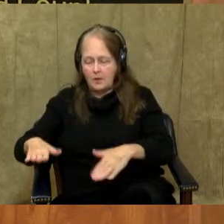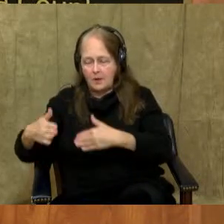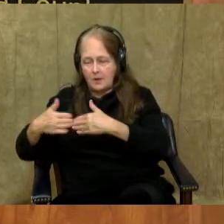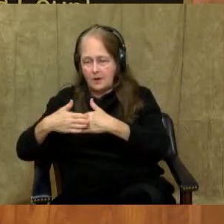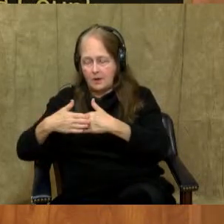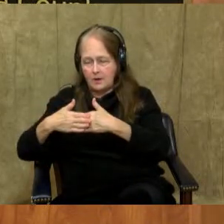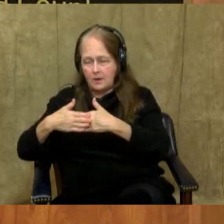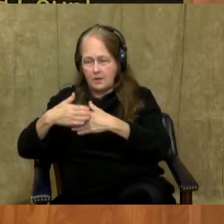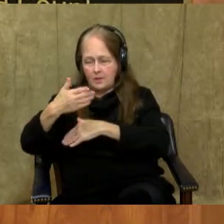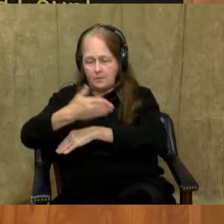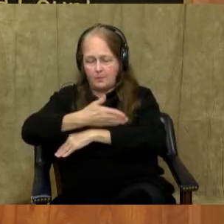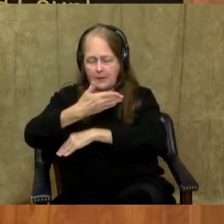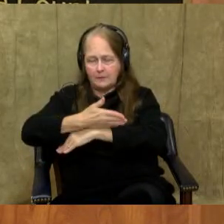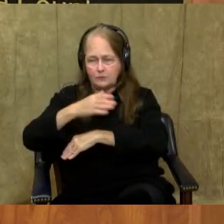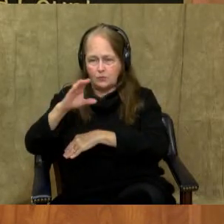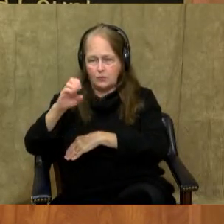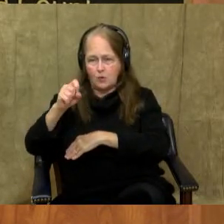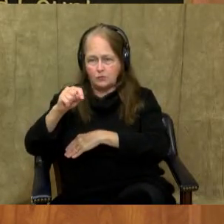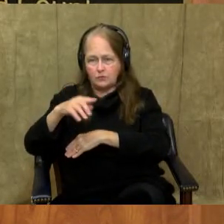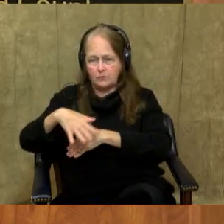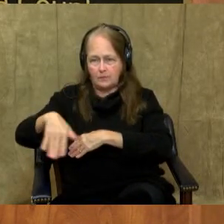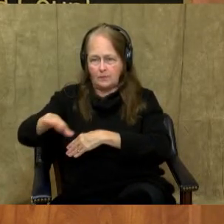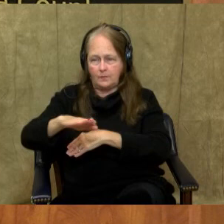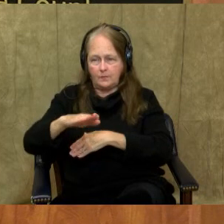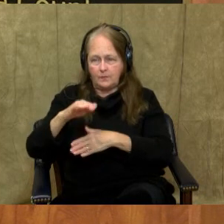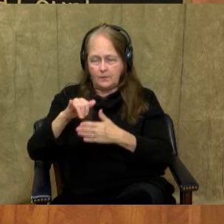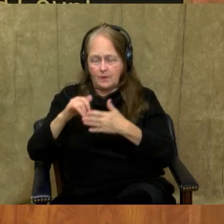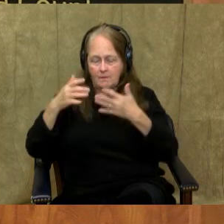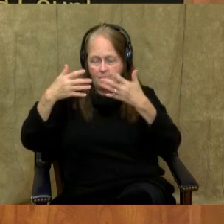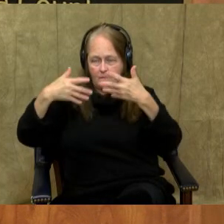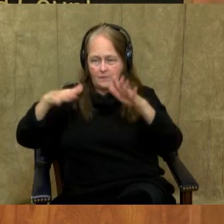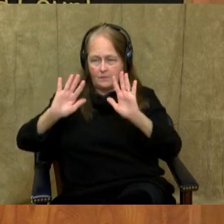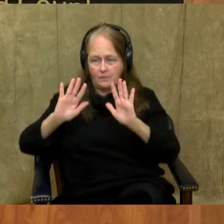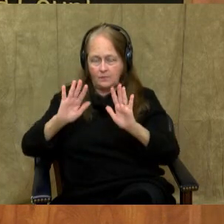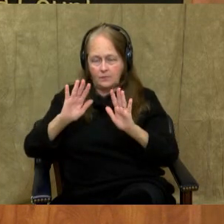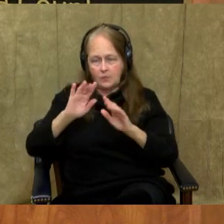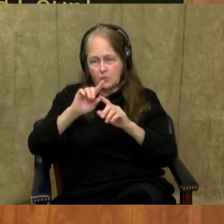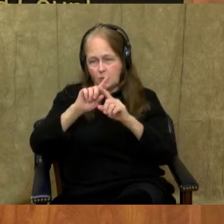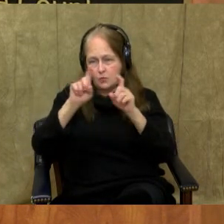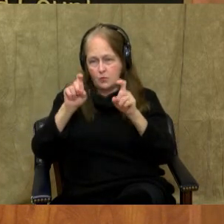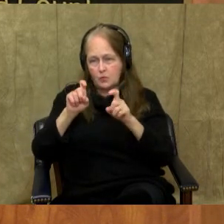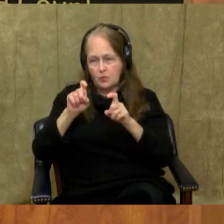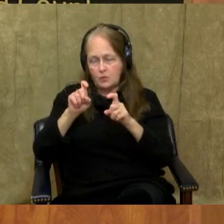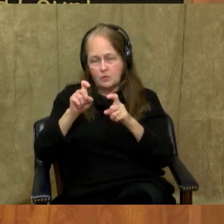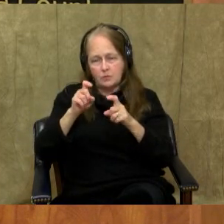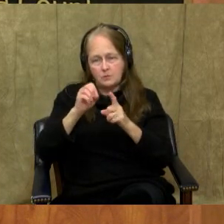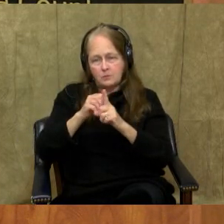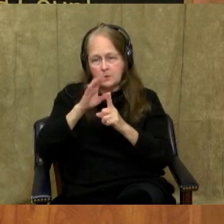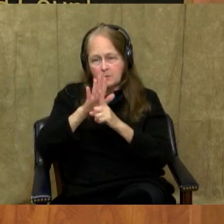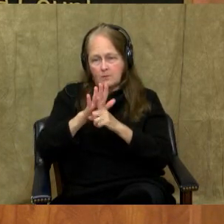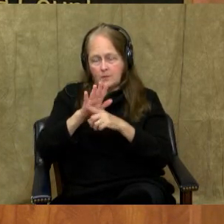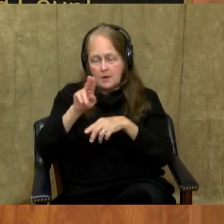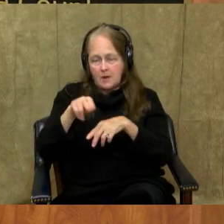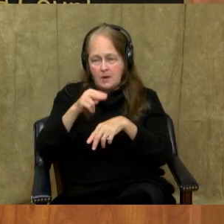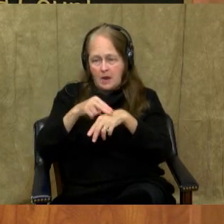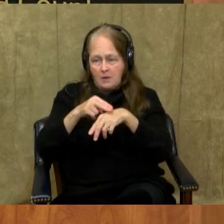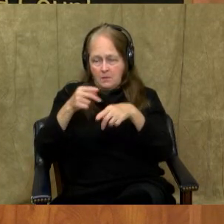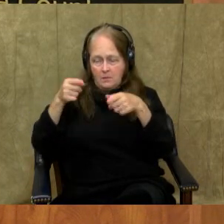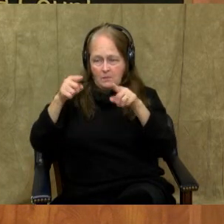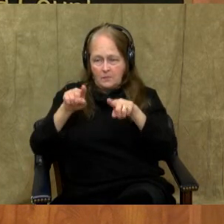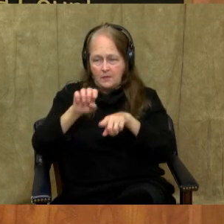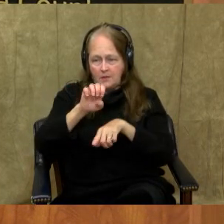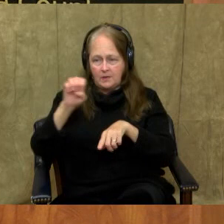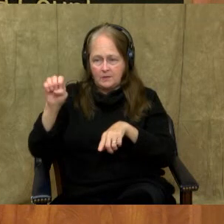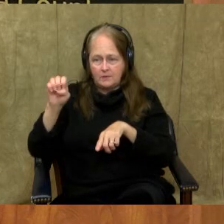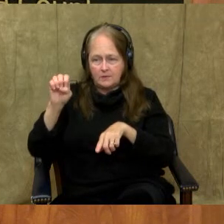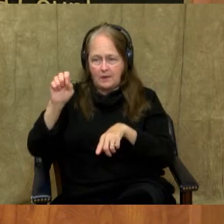areas that are prone to these. So let's wrap it up with our essential question. What are the impacts of natural hazards in East